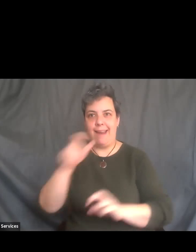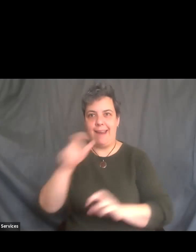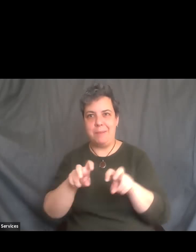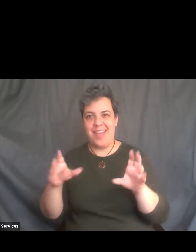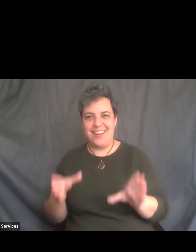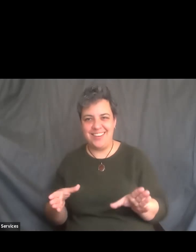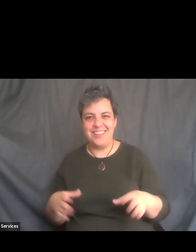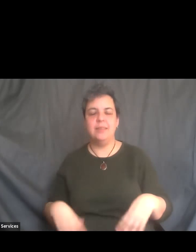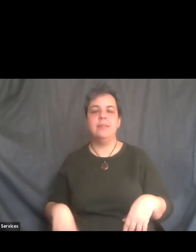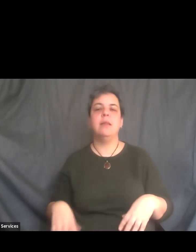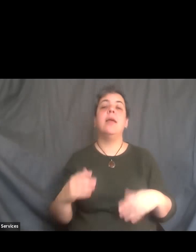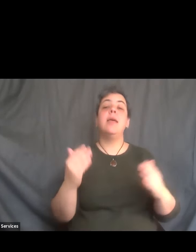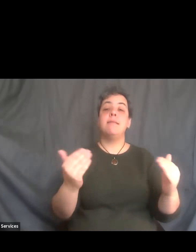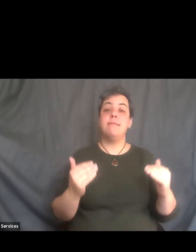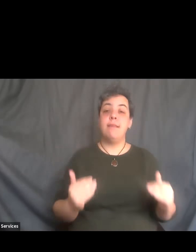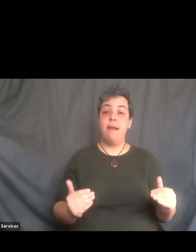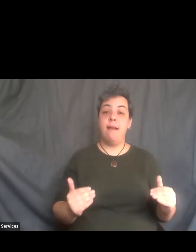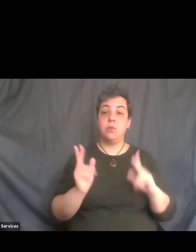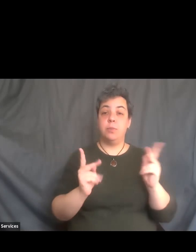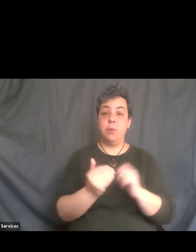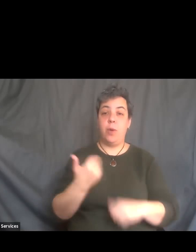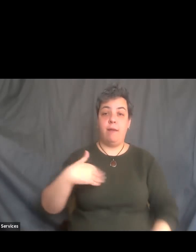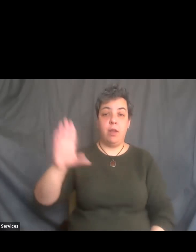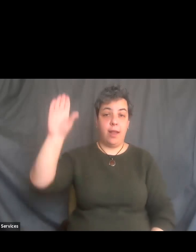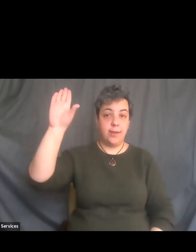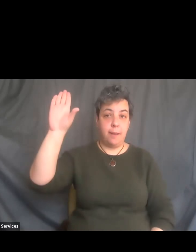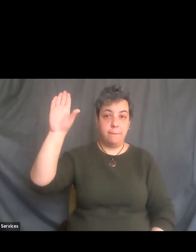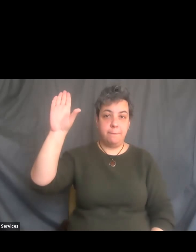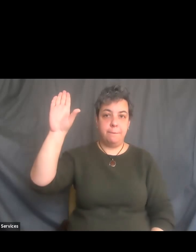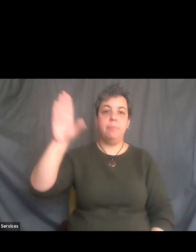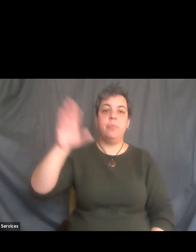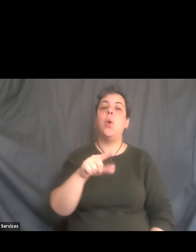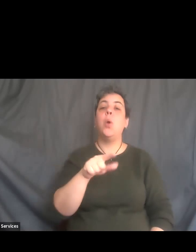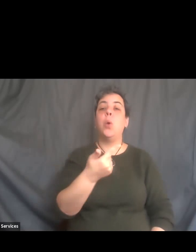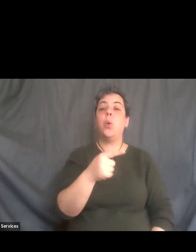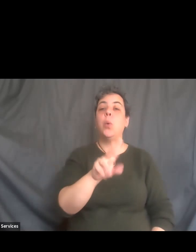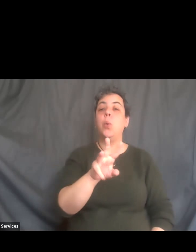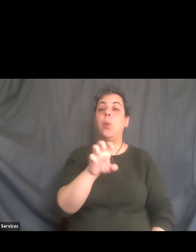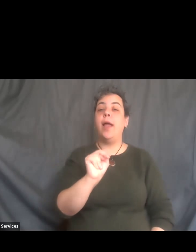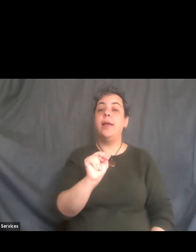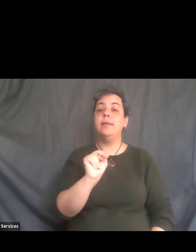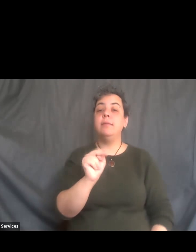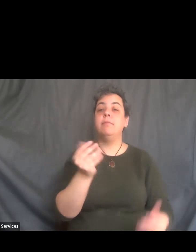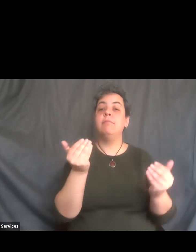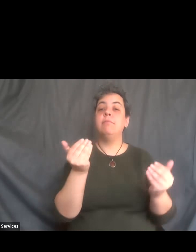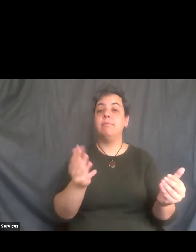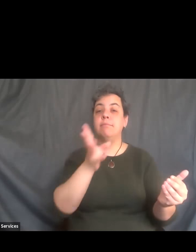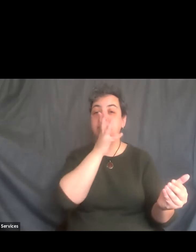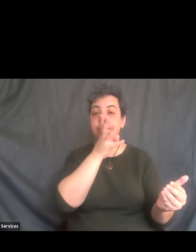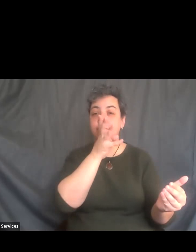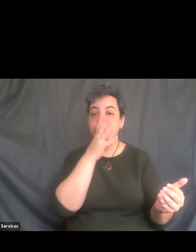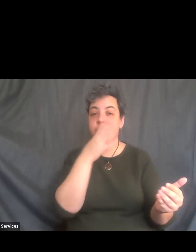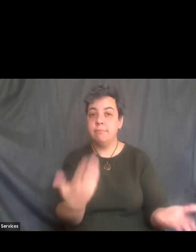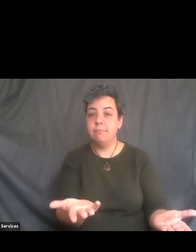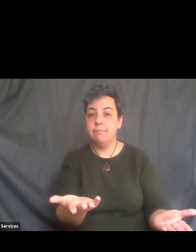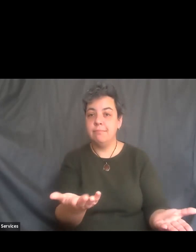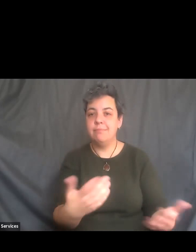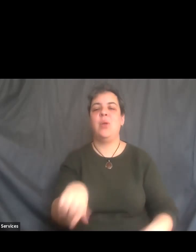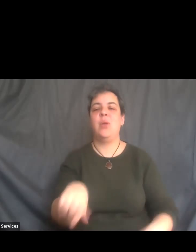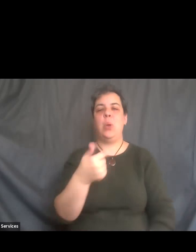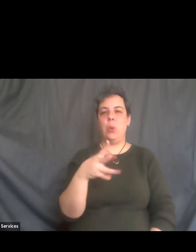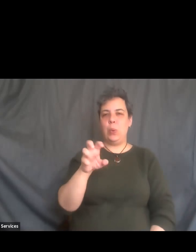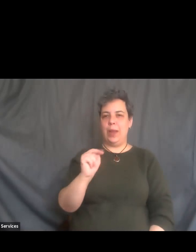are going to hear from Gwen Sachs. Gwen, I'm going to allow you to talk. If you unmute yourself, you can go ahead and ask your question. Good afternoon, everybody.